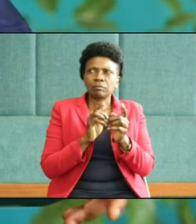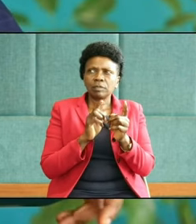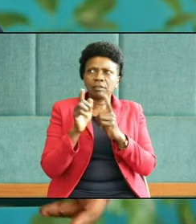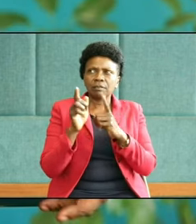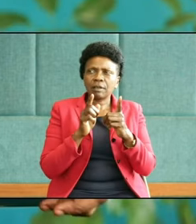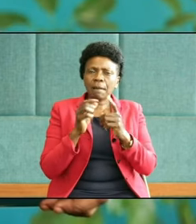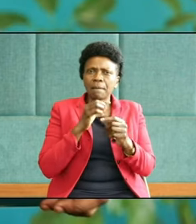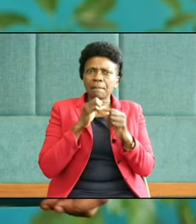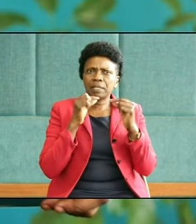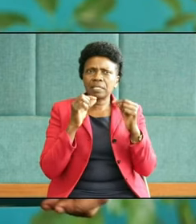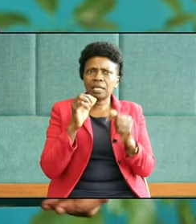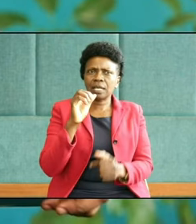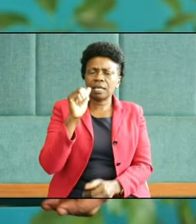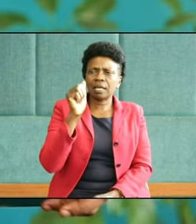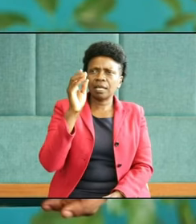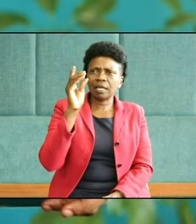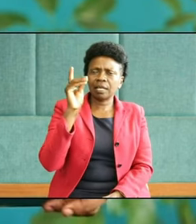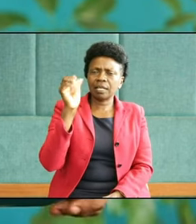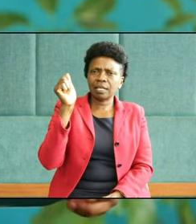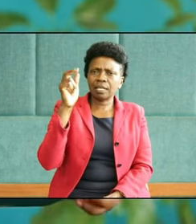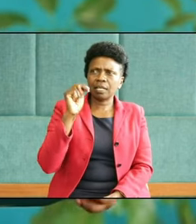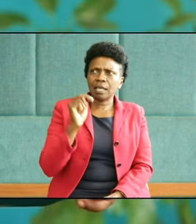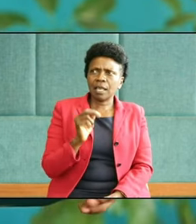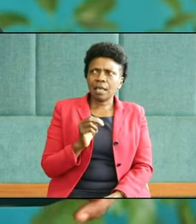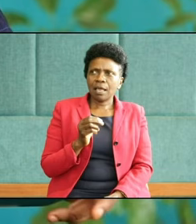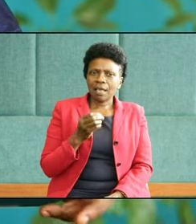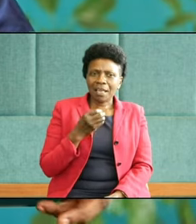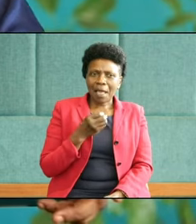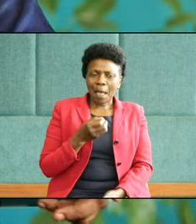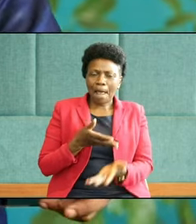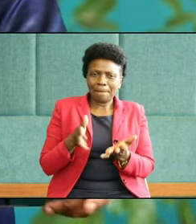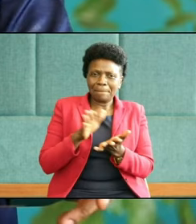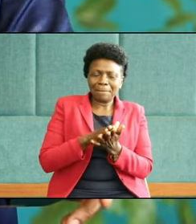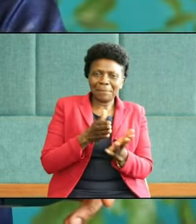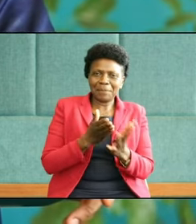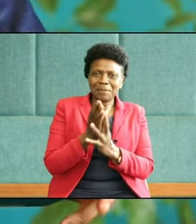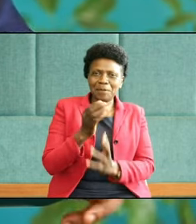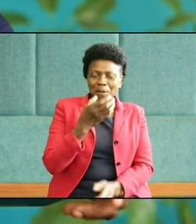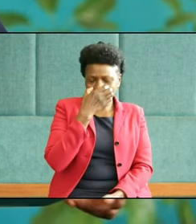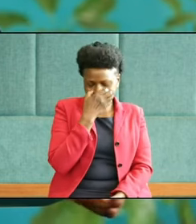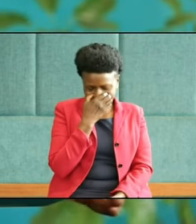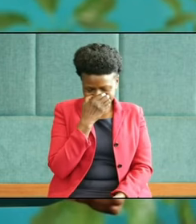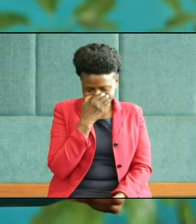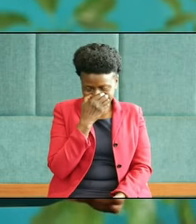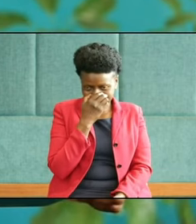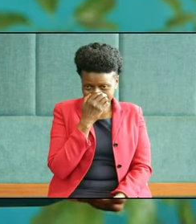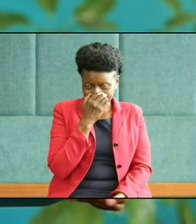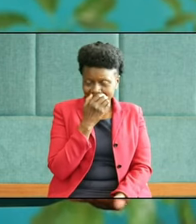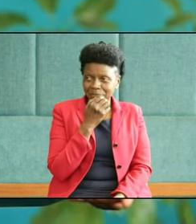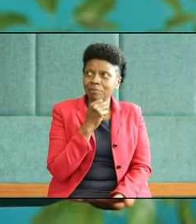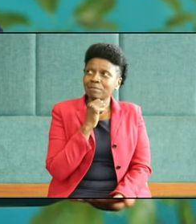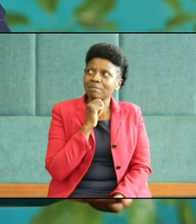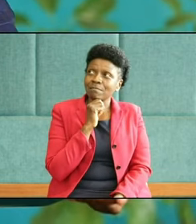Peter now that I want to apply through Ruto to have a citizenship here in Kenya.